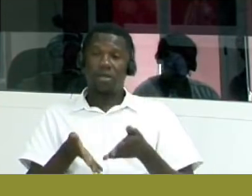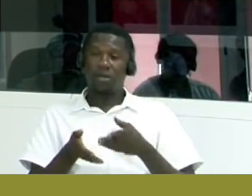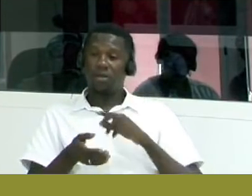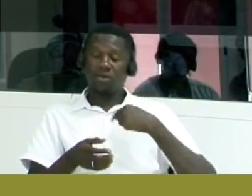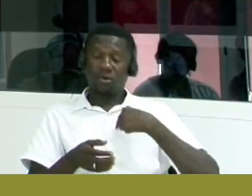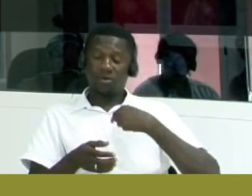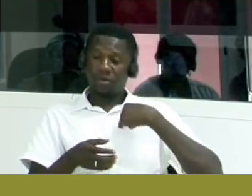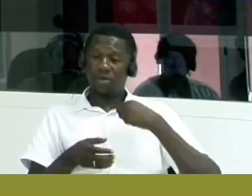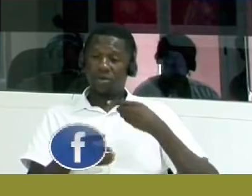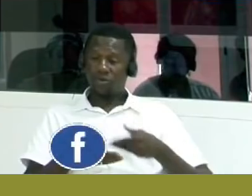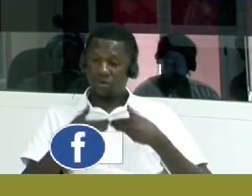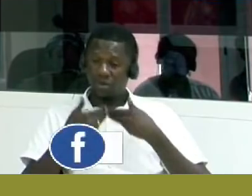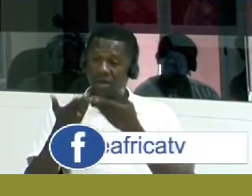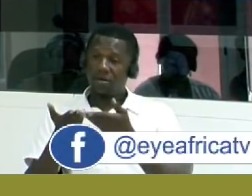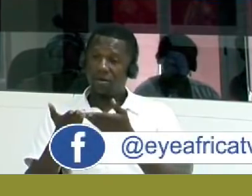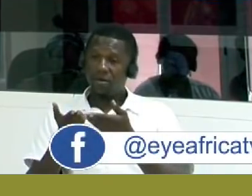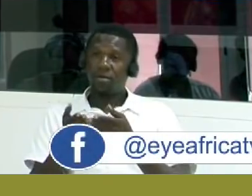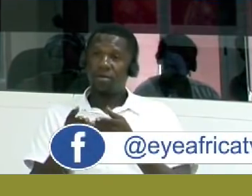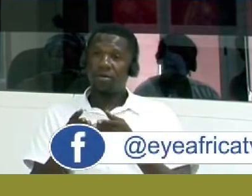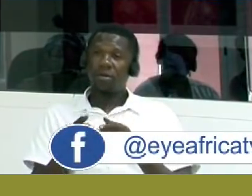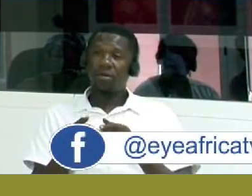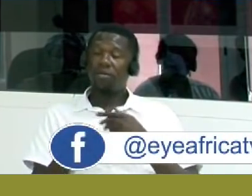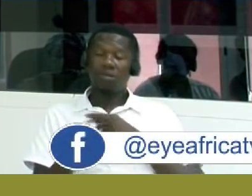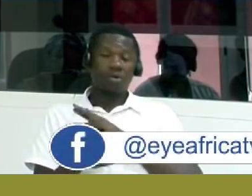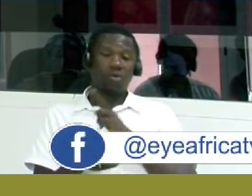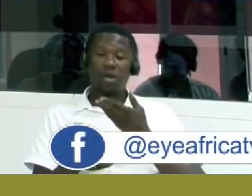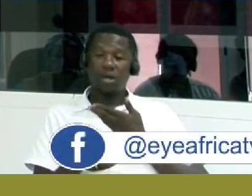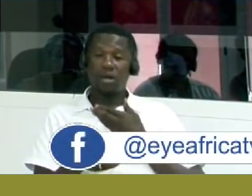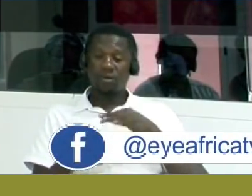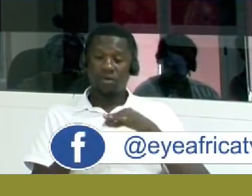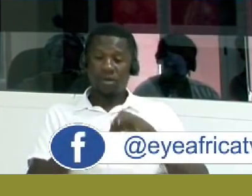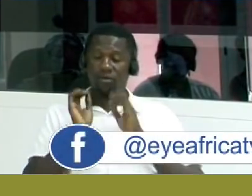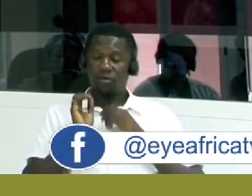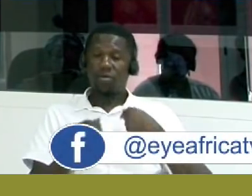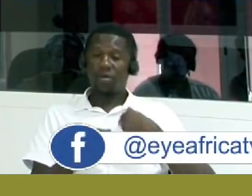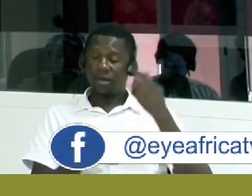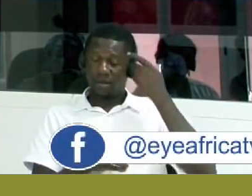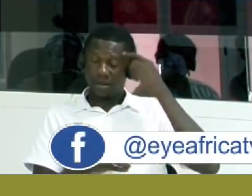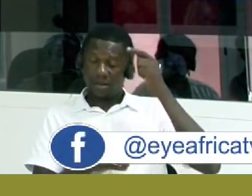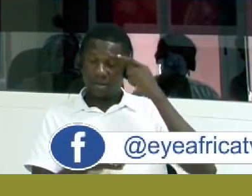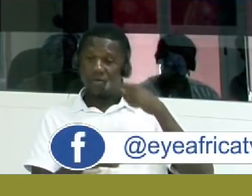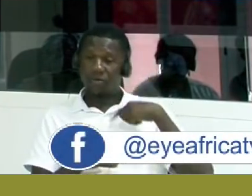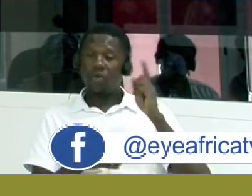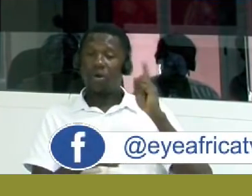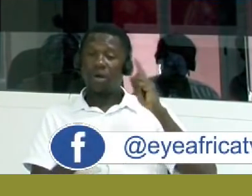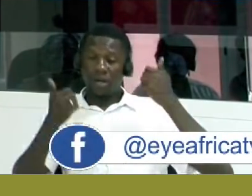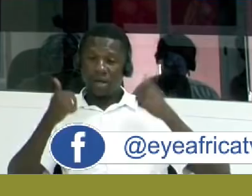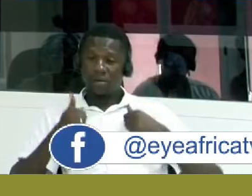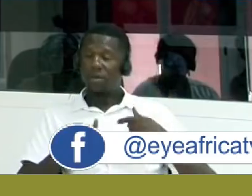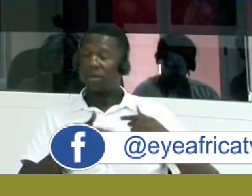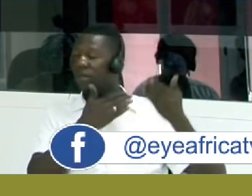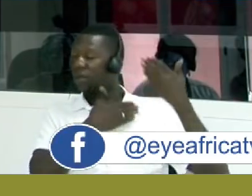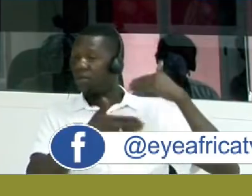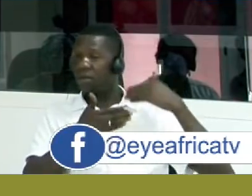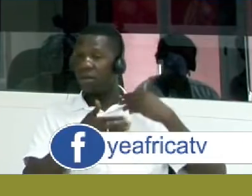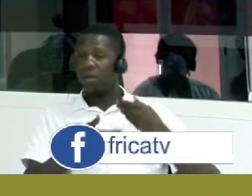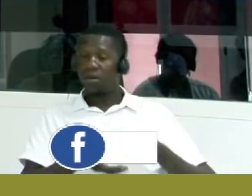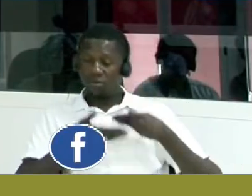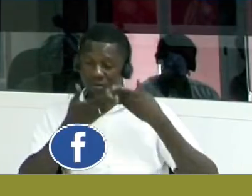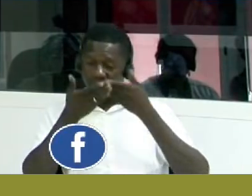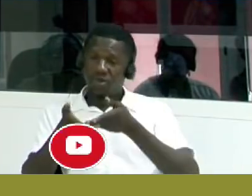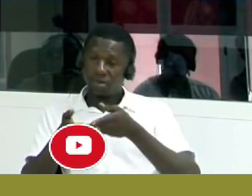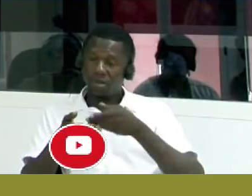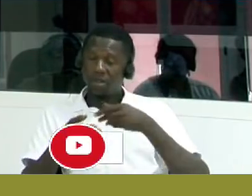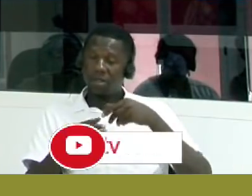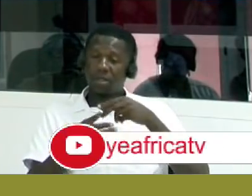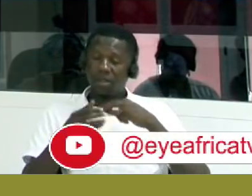evidence. I do not have to take from my knowledge of what has happened in the past and put that in the record. I